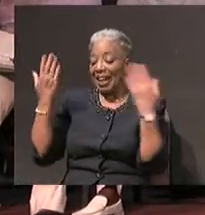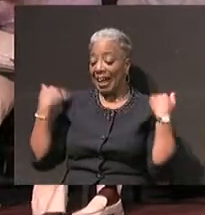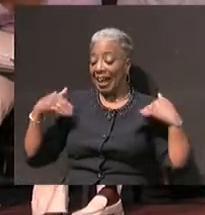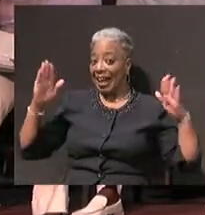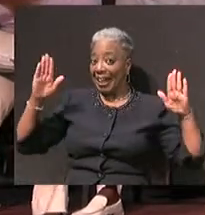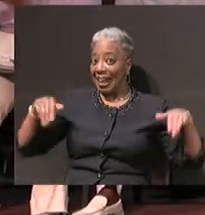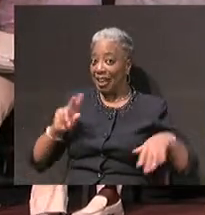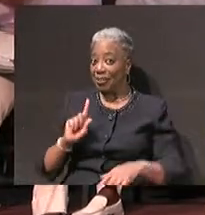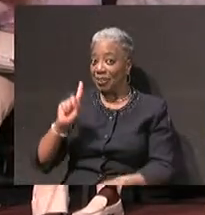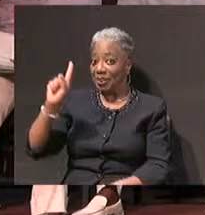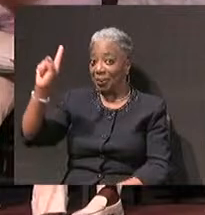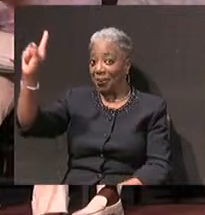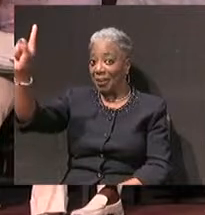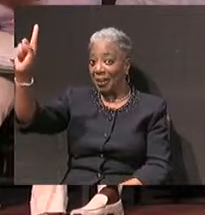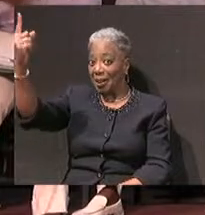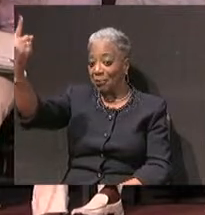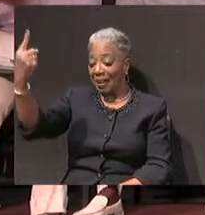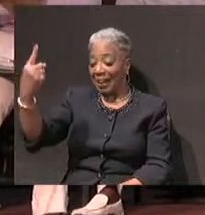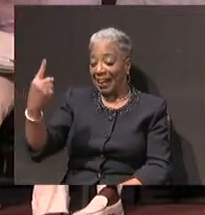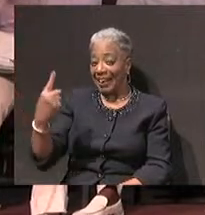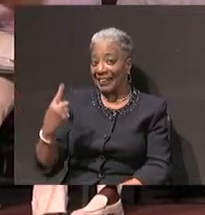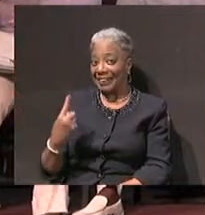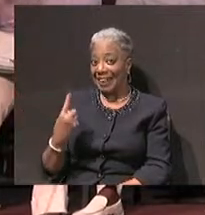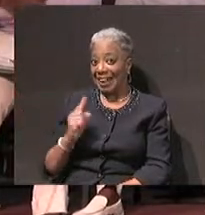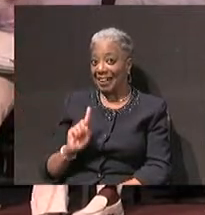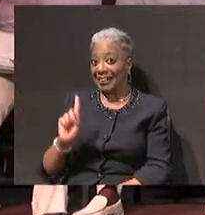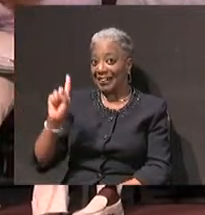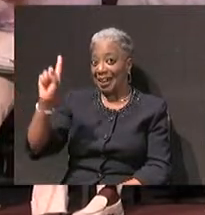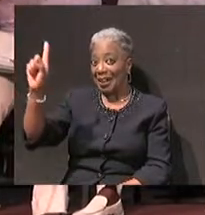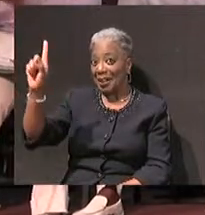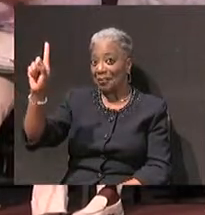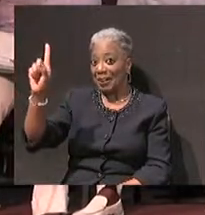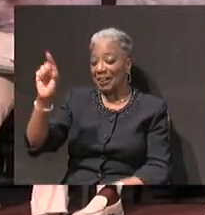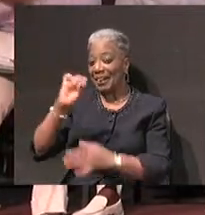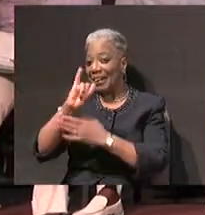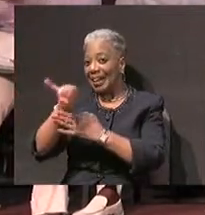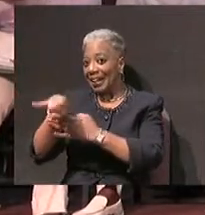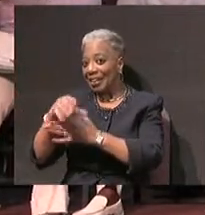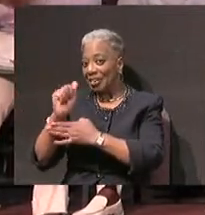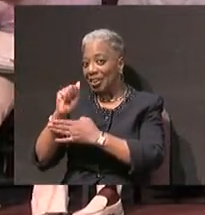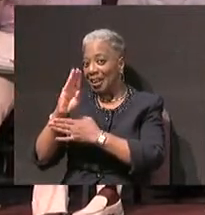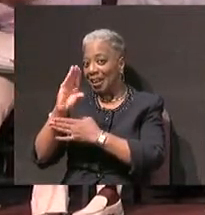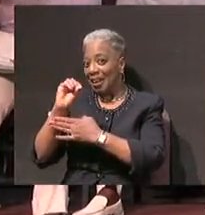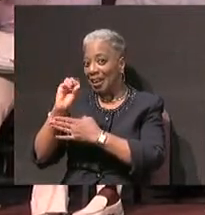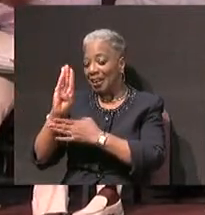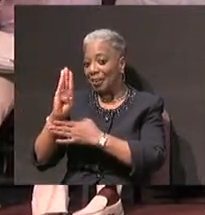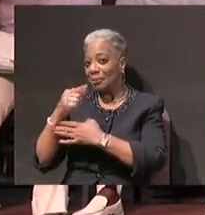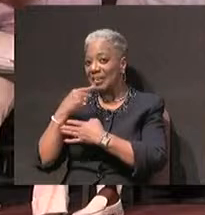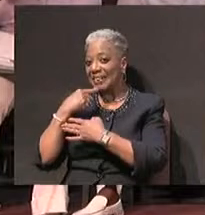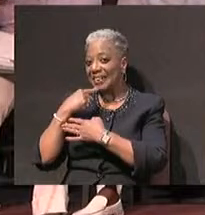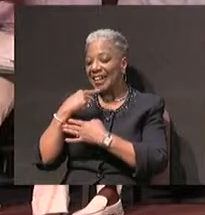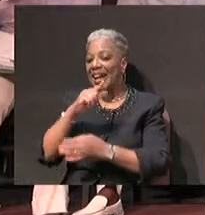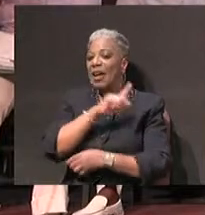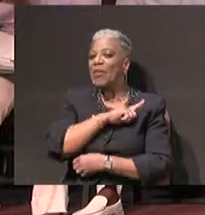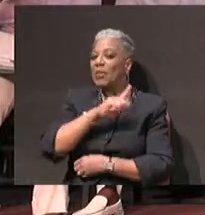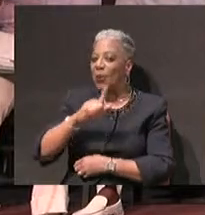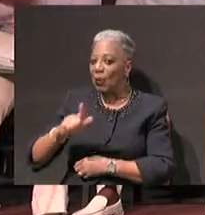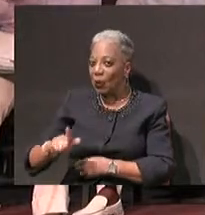said. He said, "The Lord is here. He is in this place. I didn't know